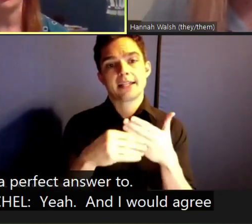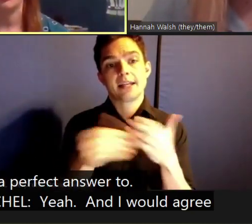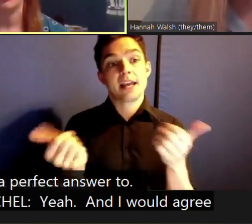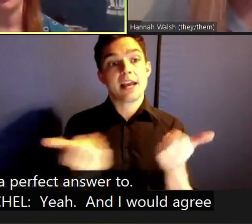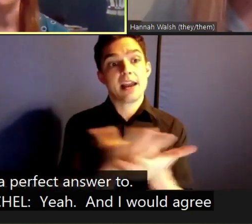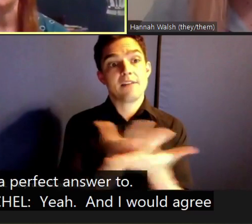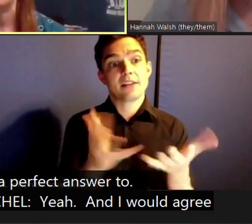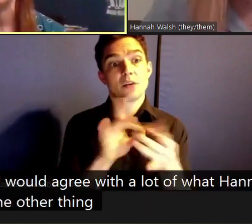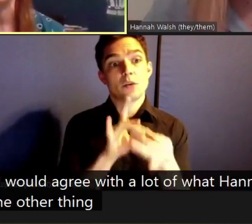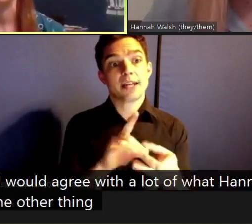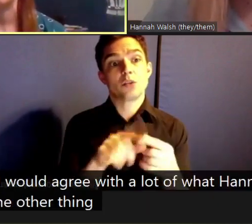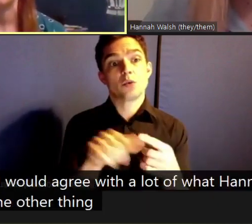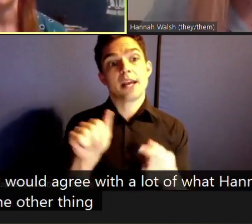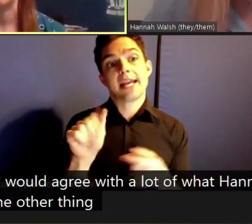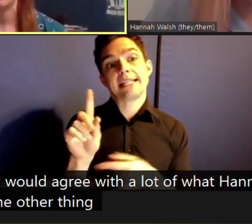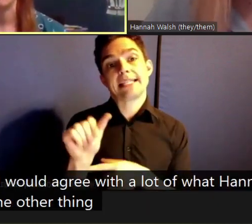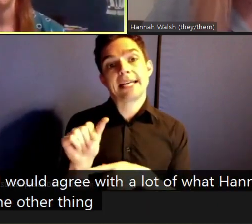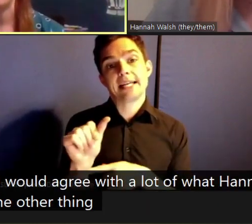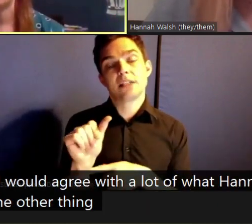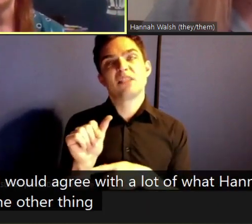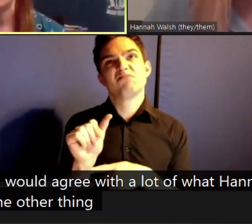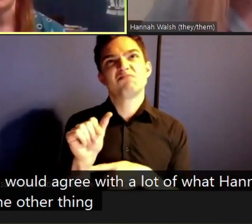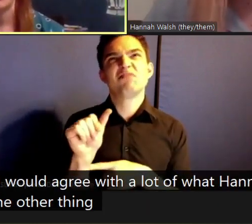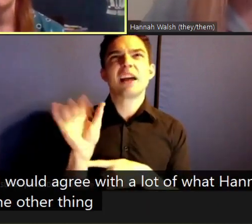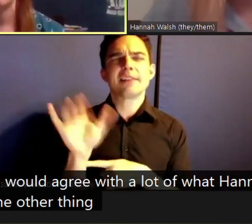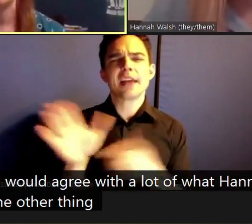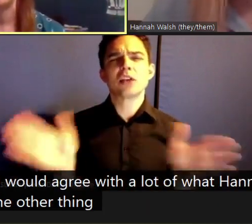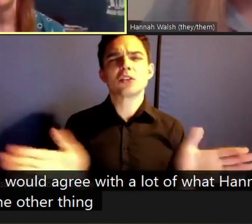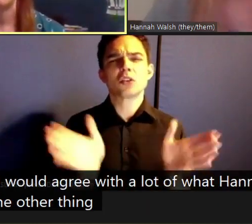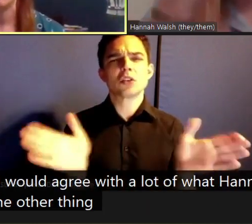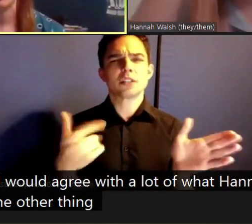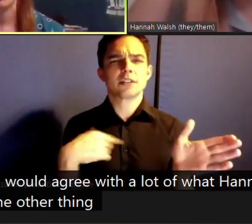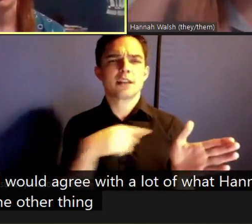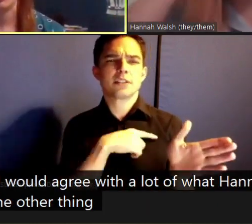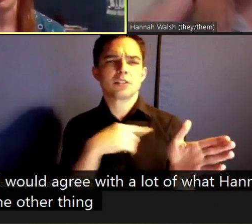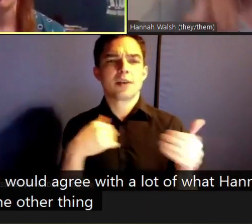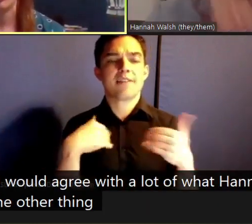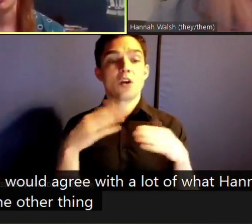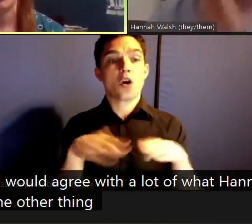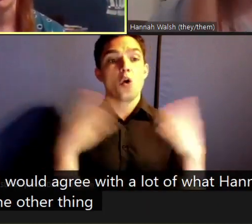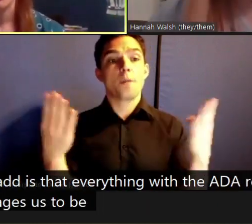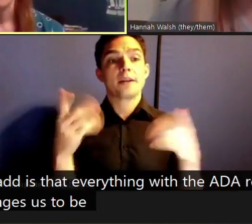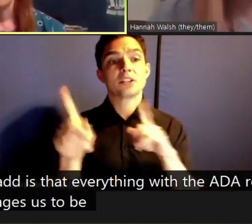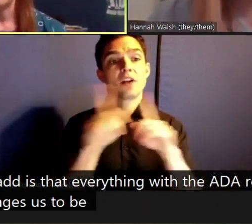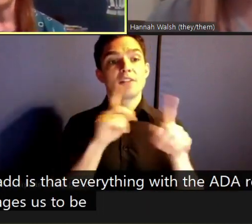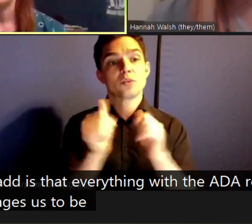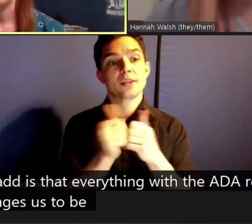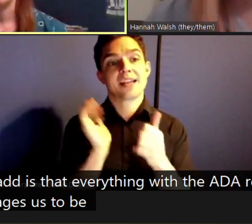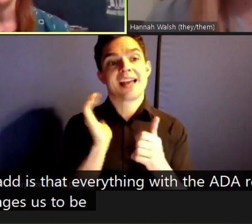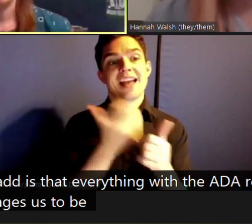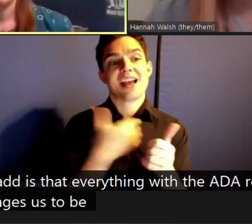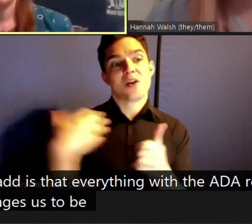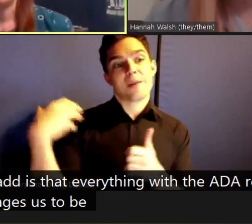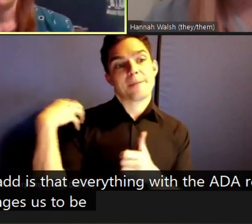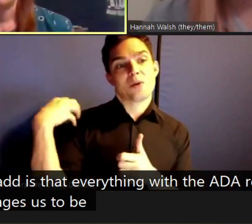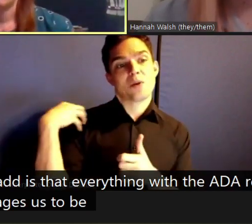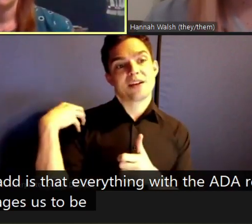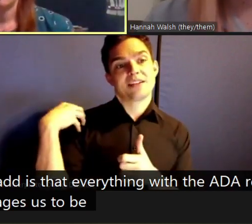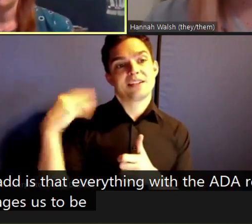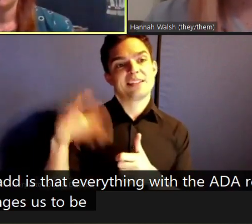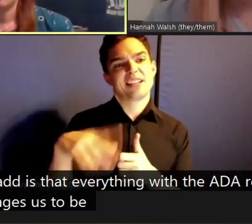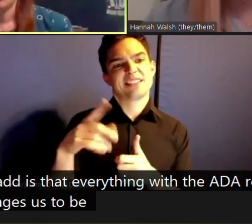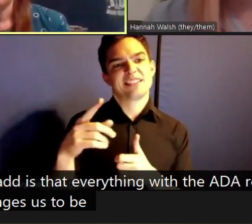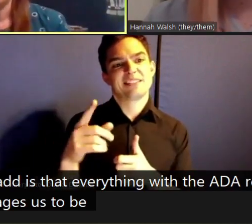with the ADA really encourages us to be open and have these open conversations with our employers. And I think this is just a really